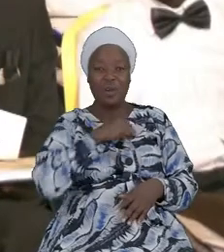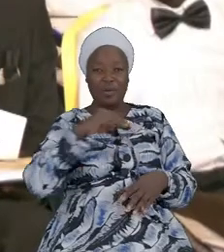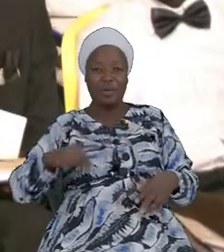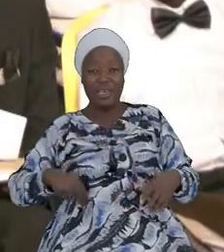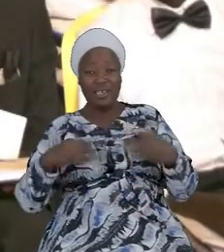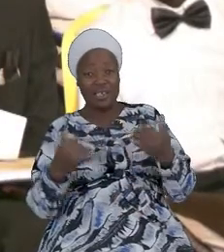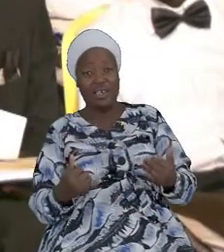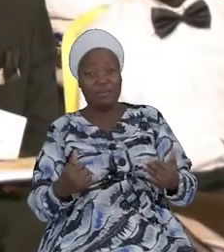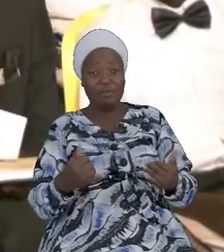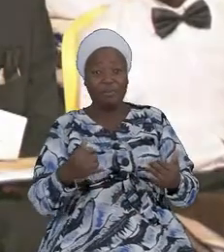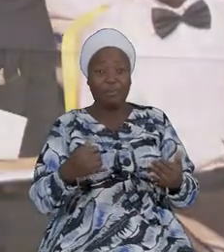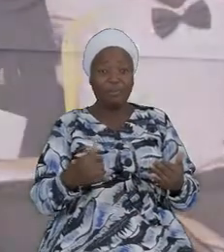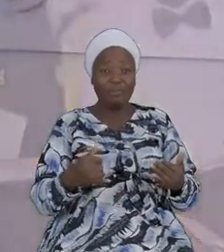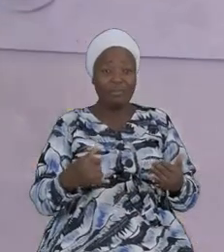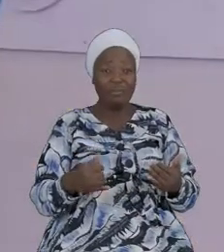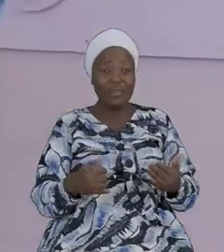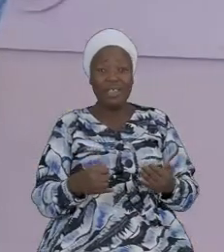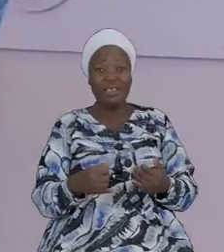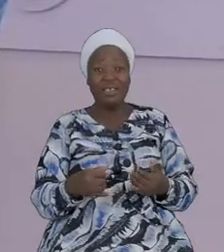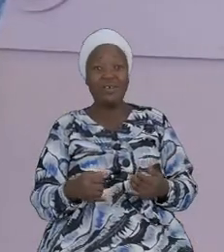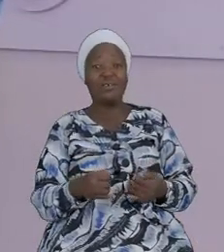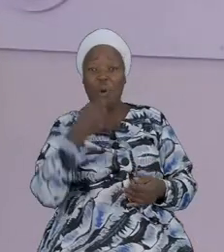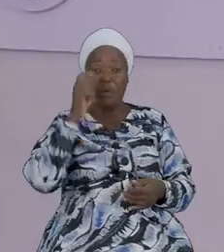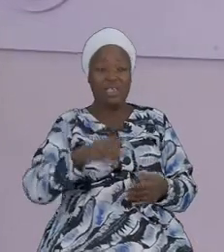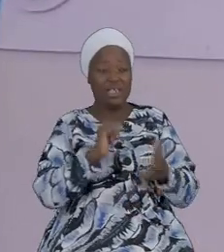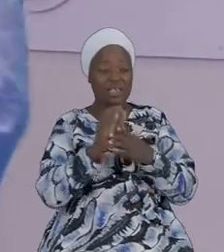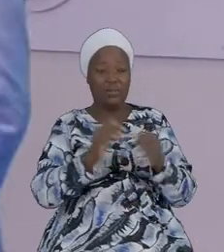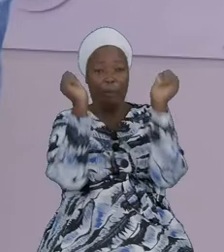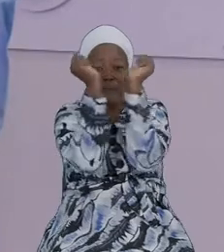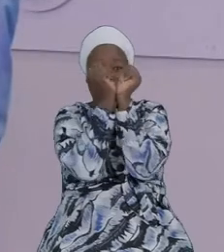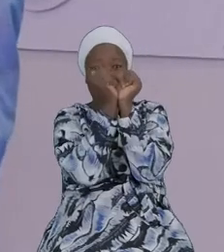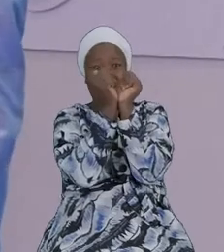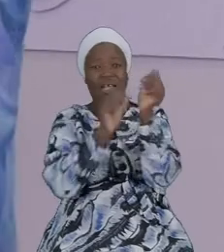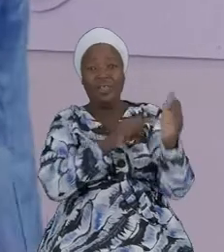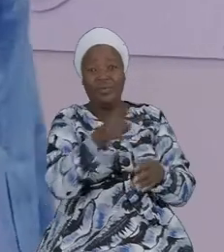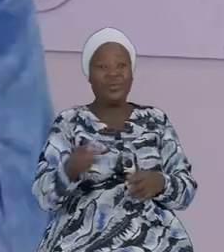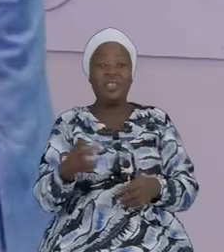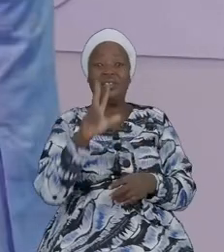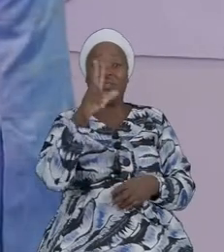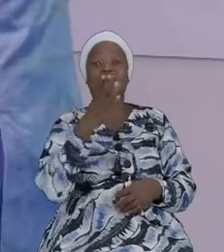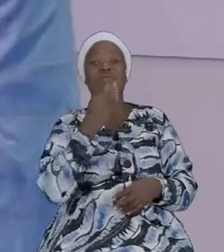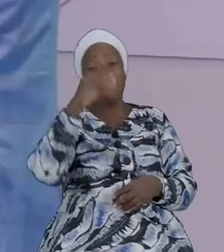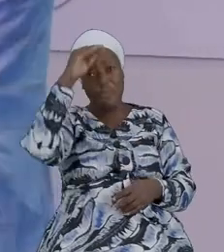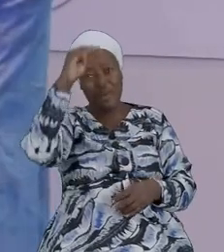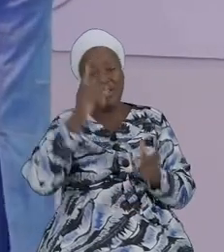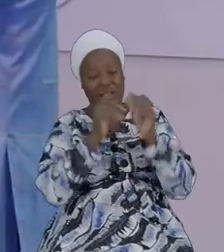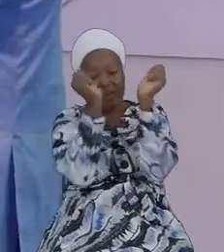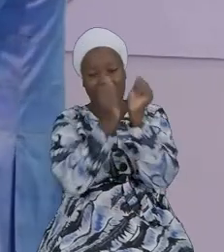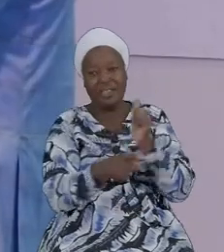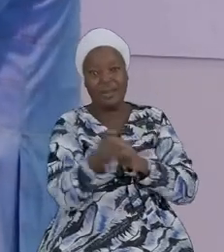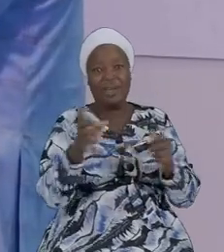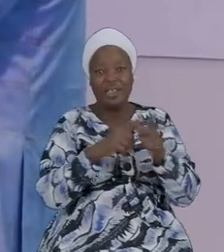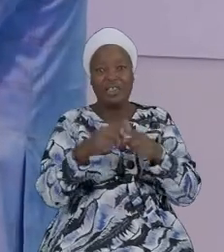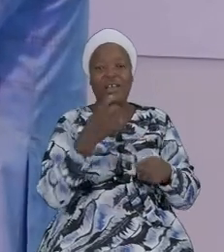commanded that they should bind Shadrach, Meshach, and Abednego. And he bound them. And he